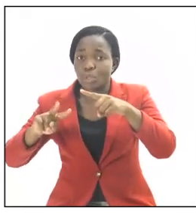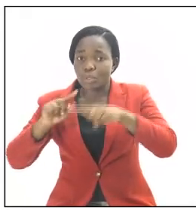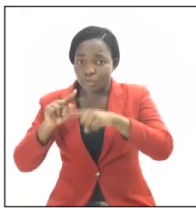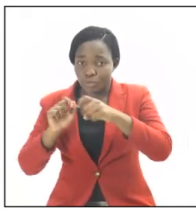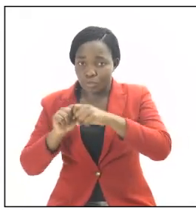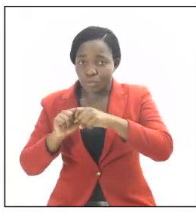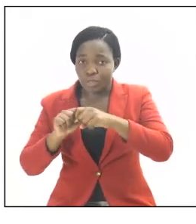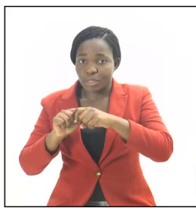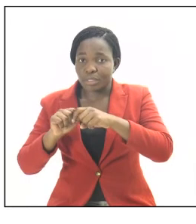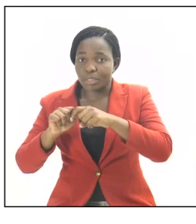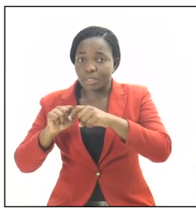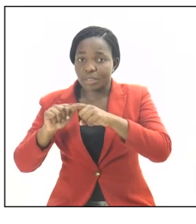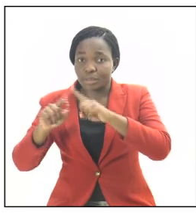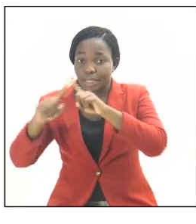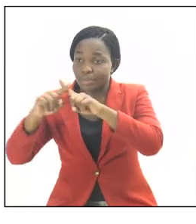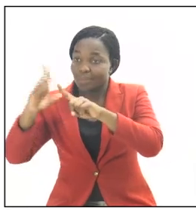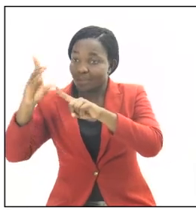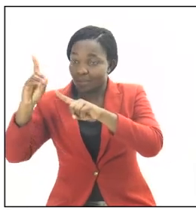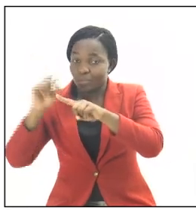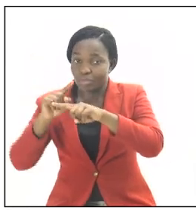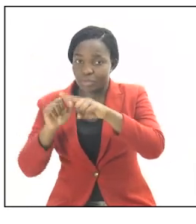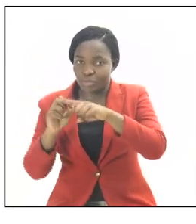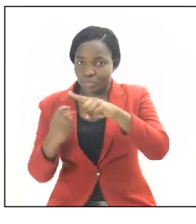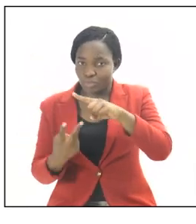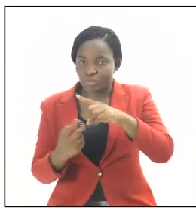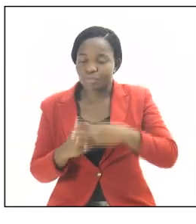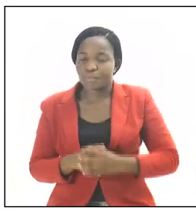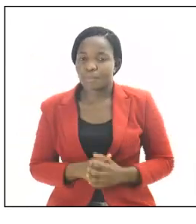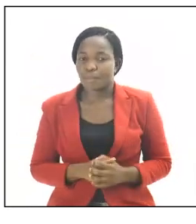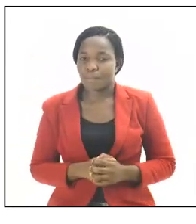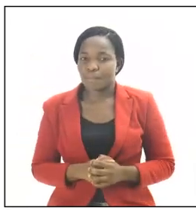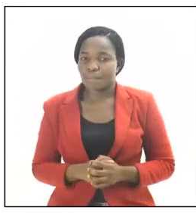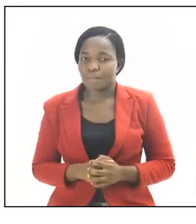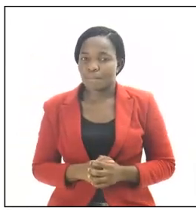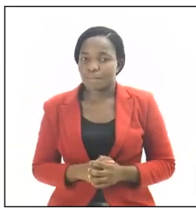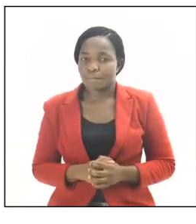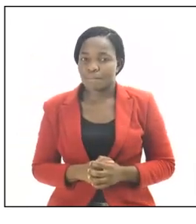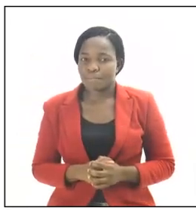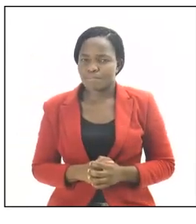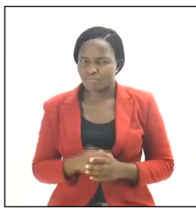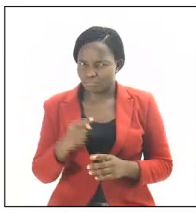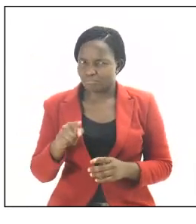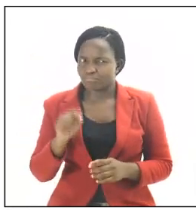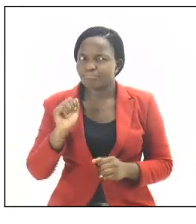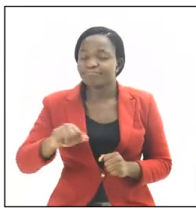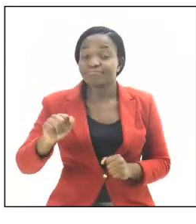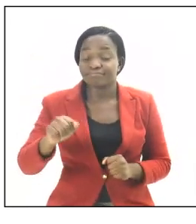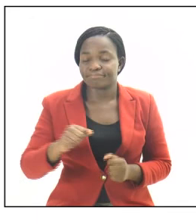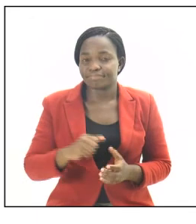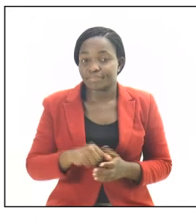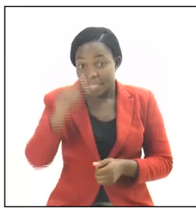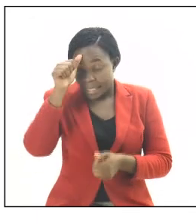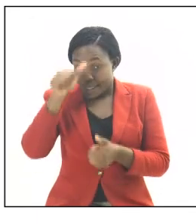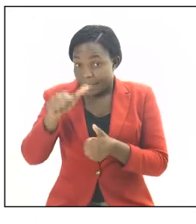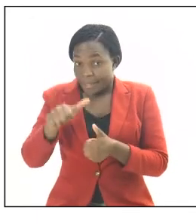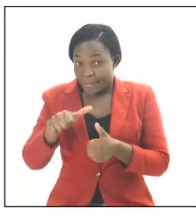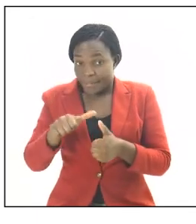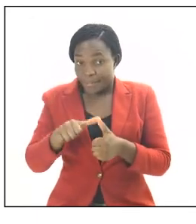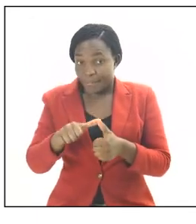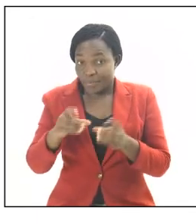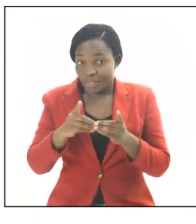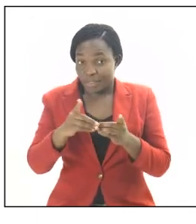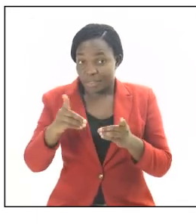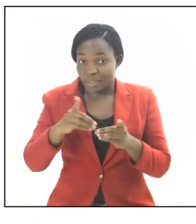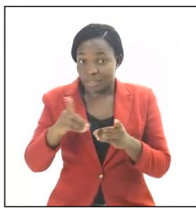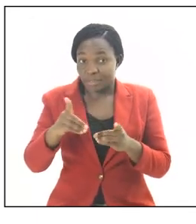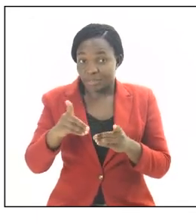diameter divided by 2. Is that correct? Yes. And remember that the diameter, which